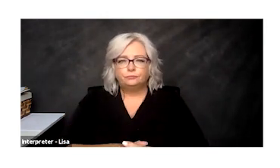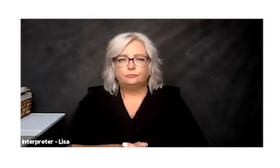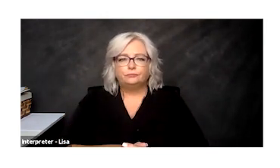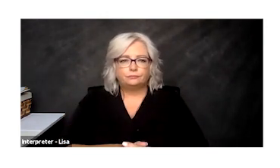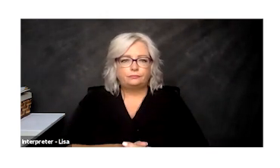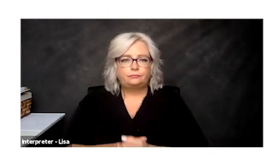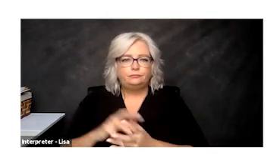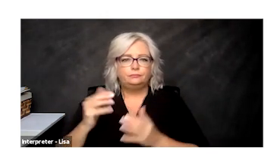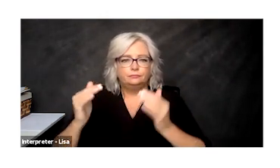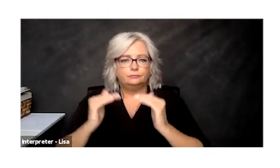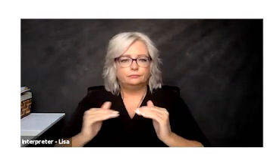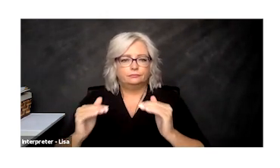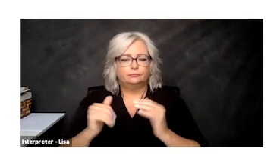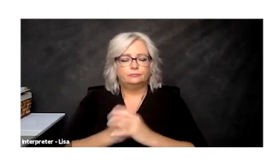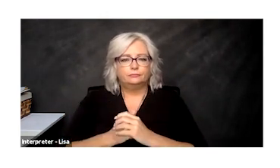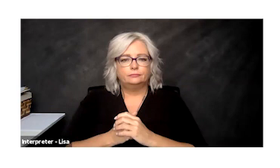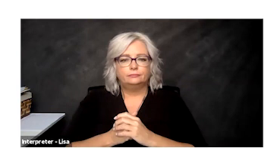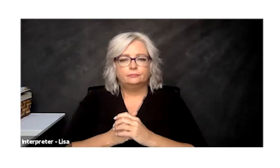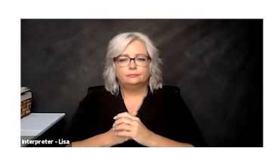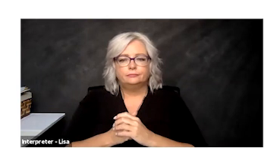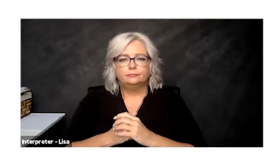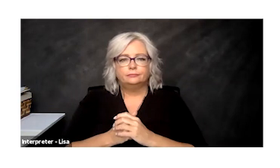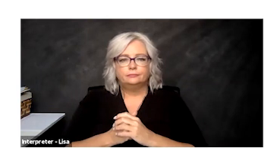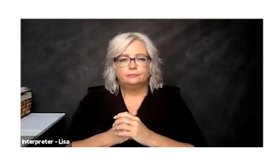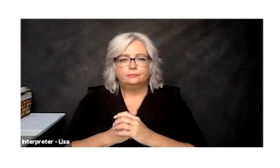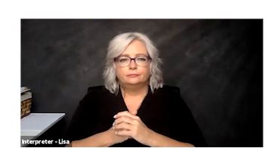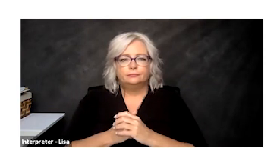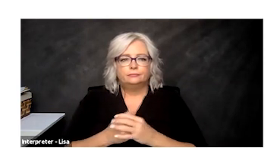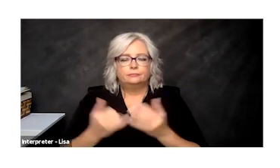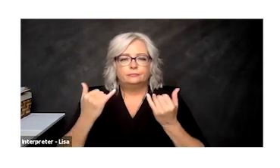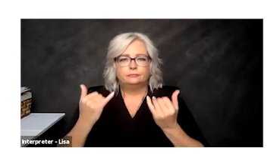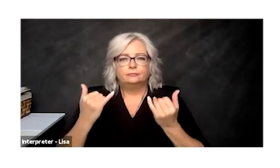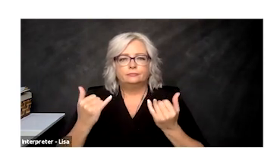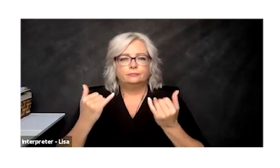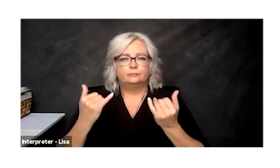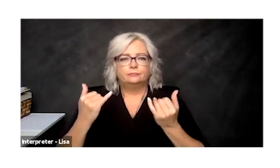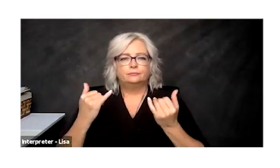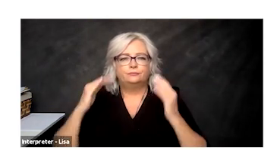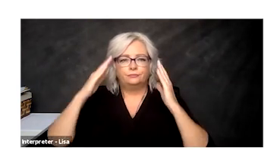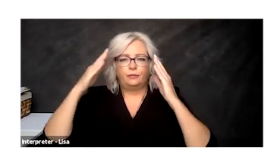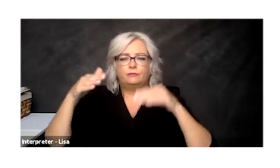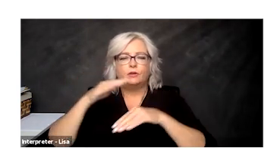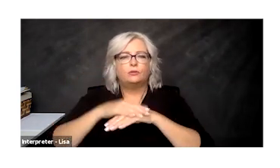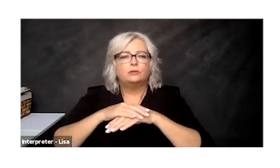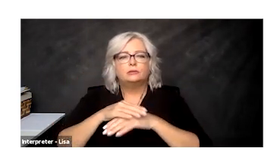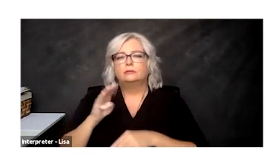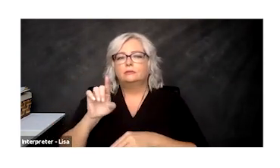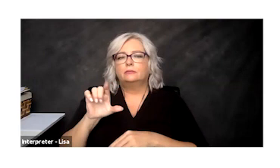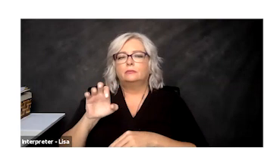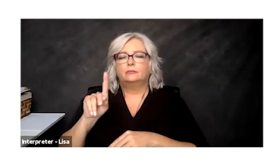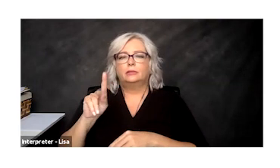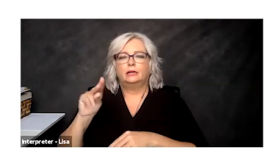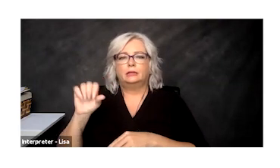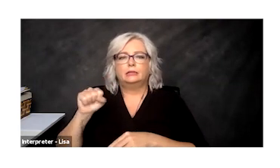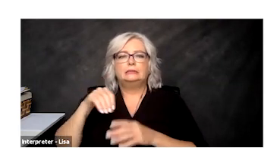You can go to the next slide, Truman. Okay, thank you. So now we take a look at Blackness in pop culture. We know